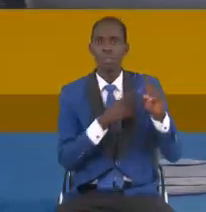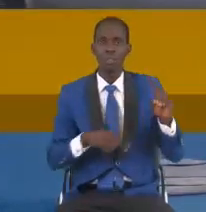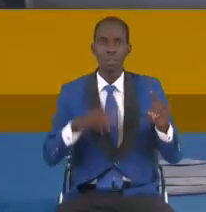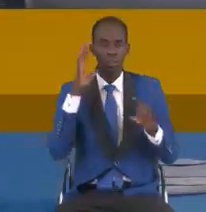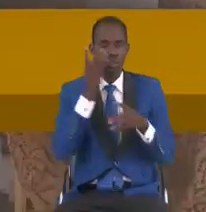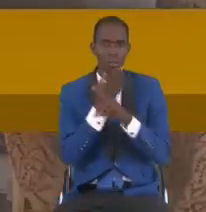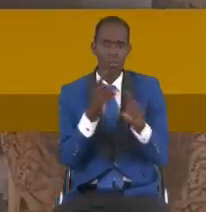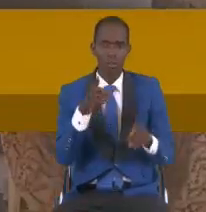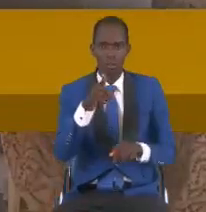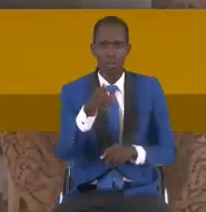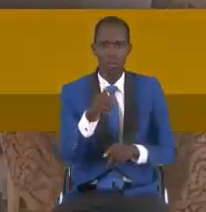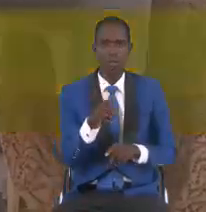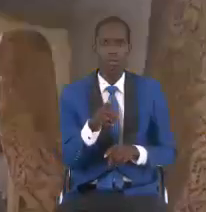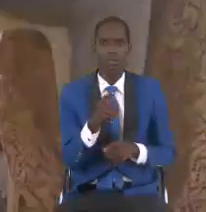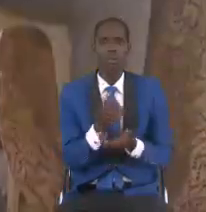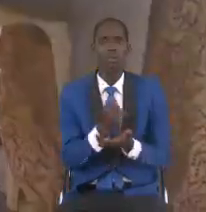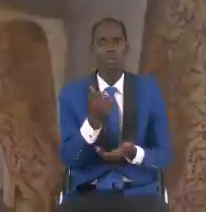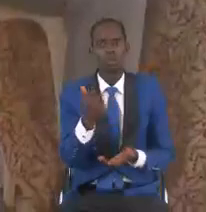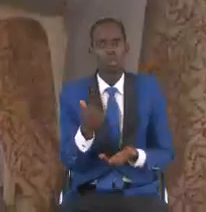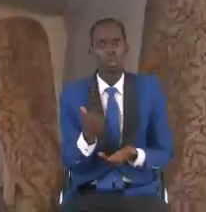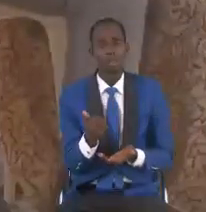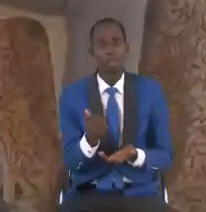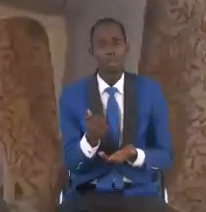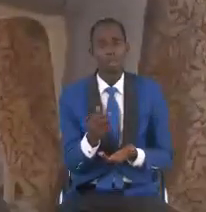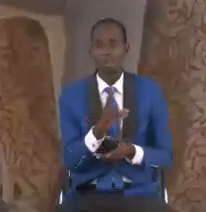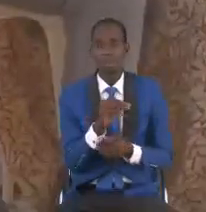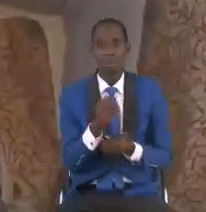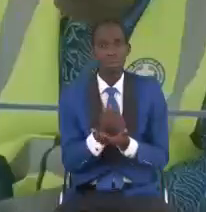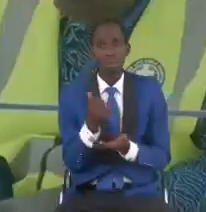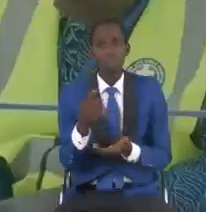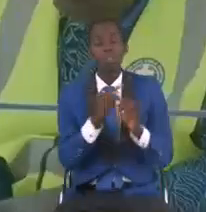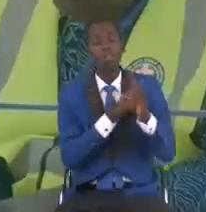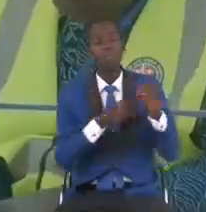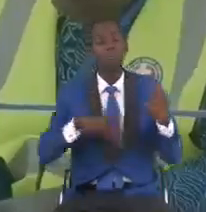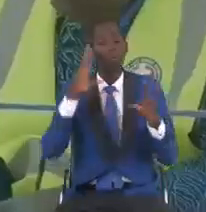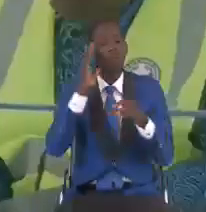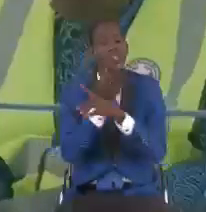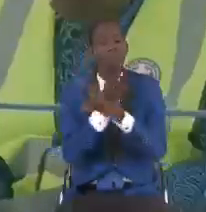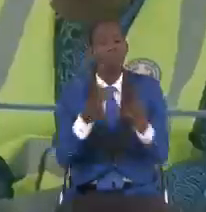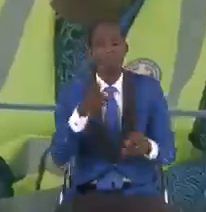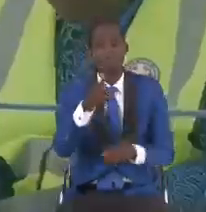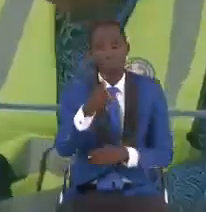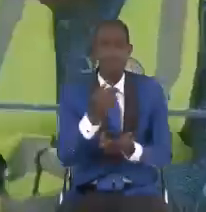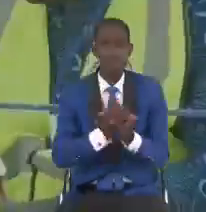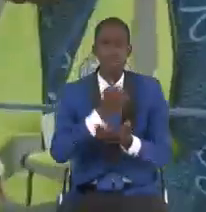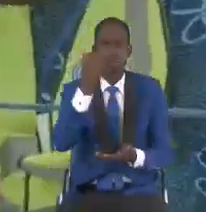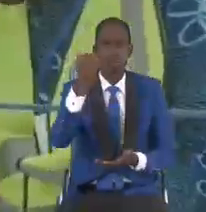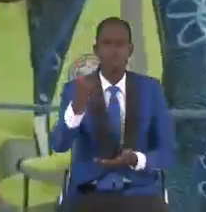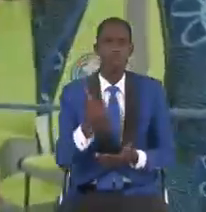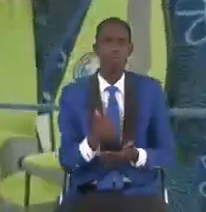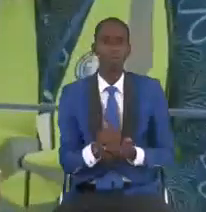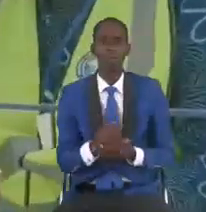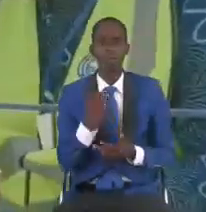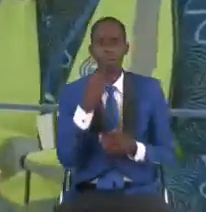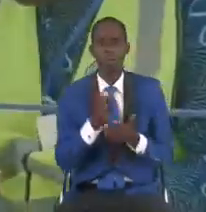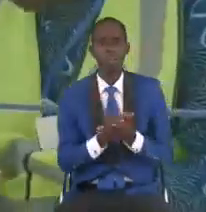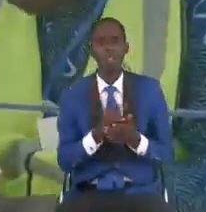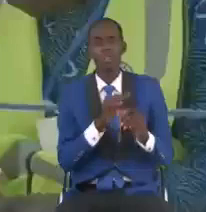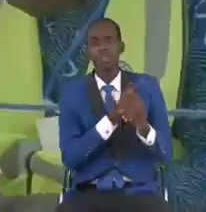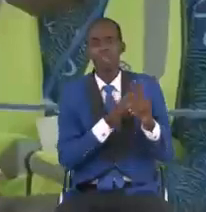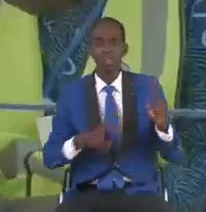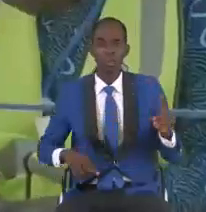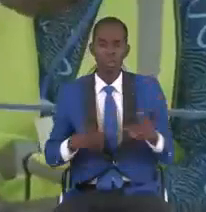you. That's all the amen. The Lord will deliver you. He said, the Lord delivered